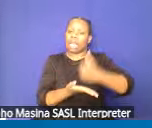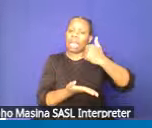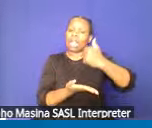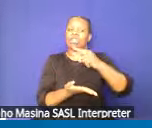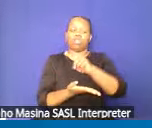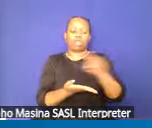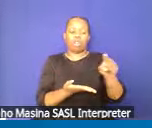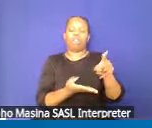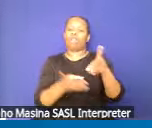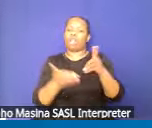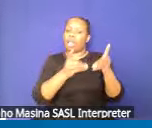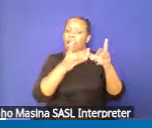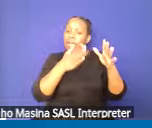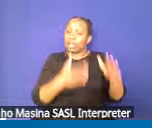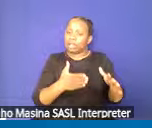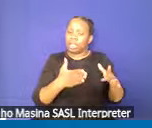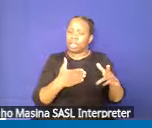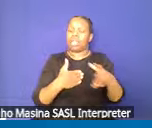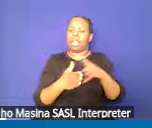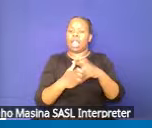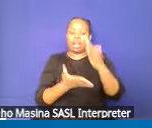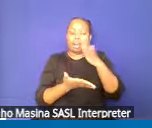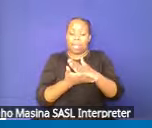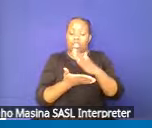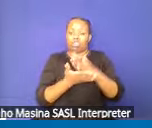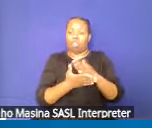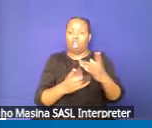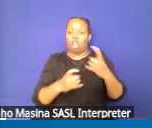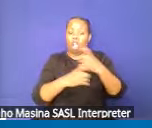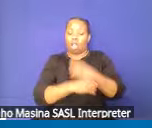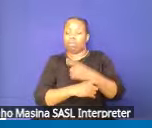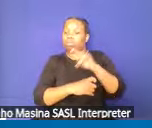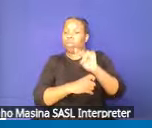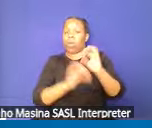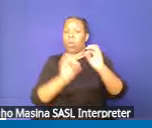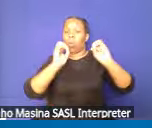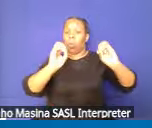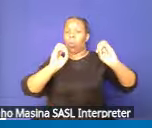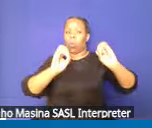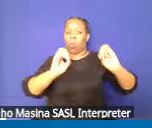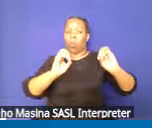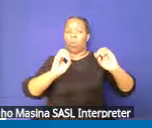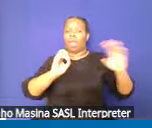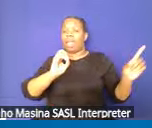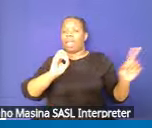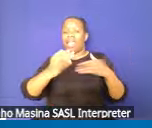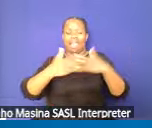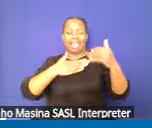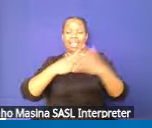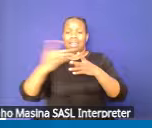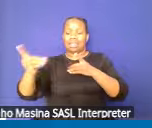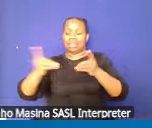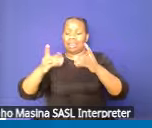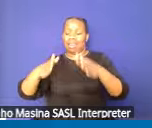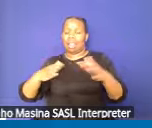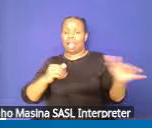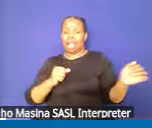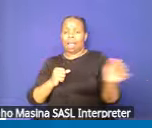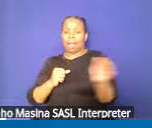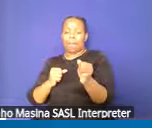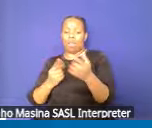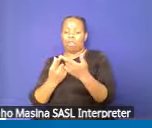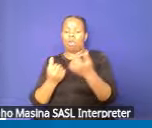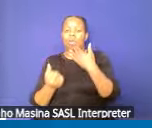to ensure that there's no conflict of interest or any directors that are employed by